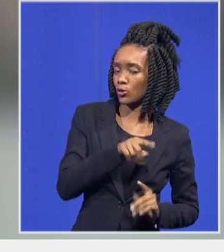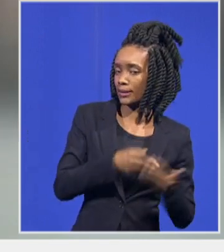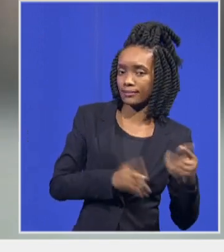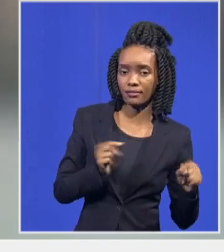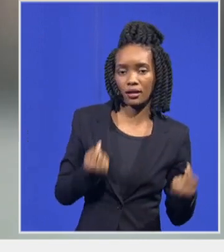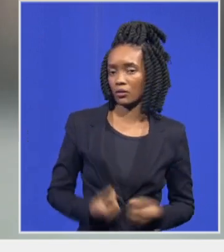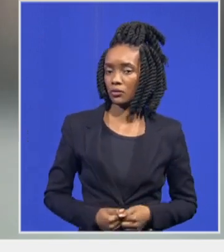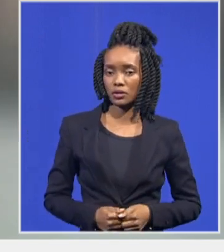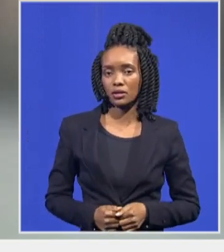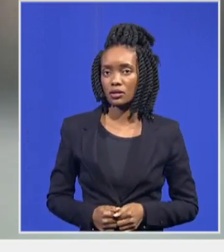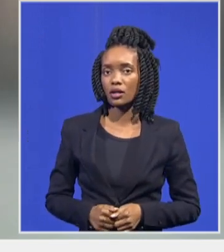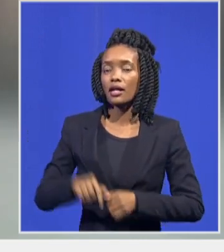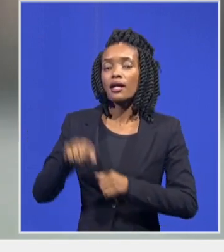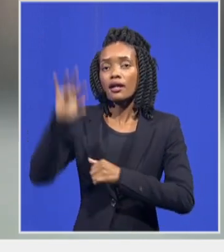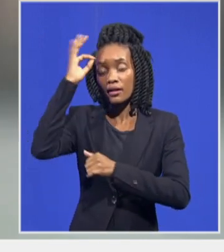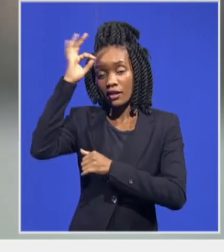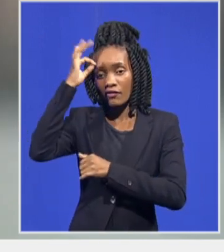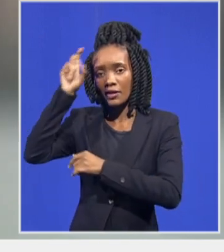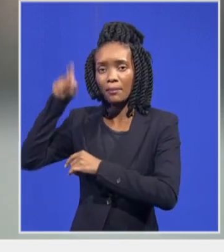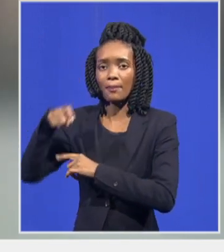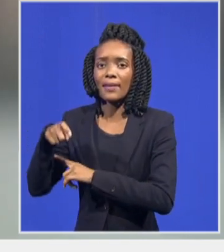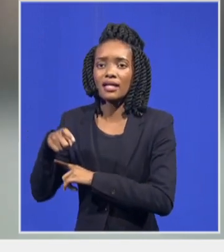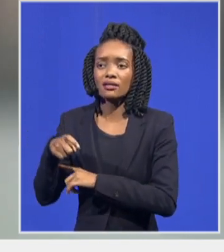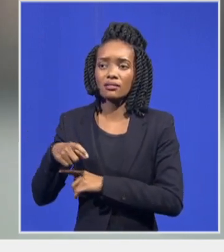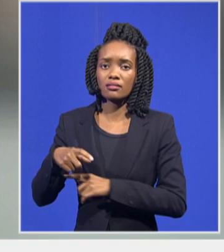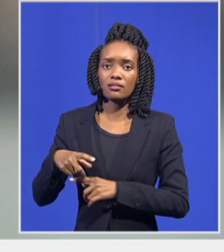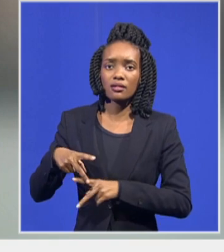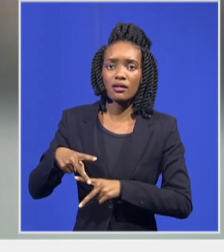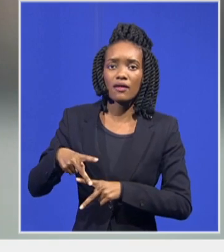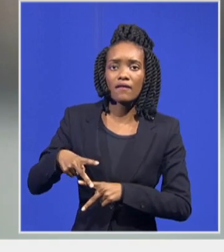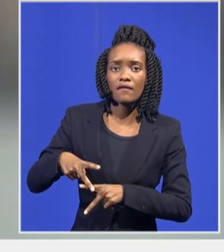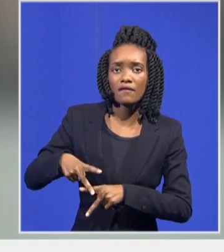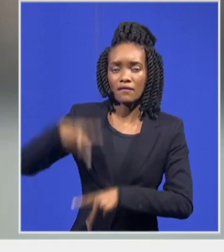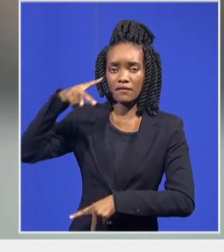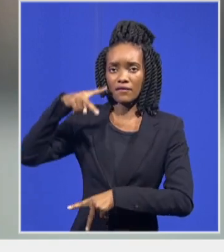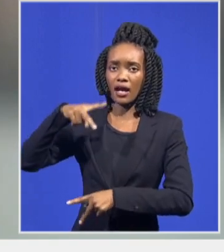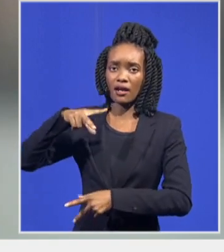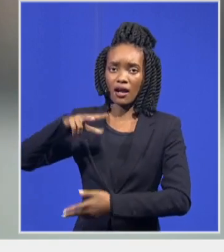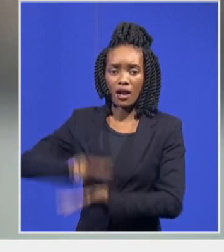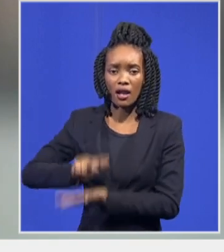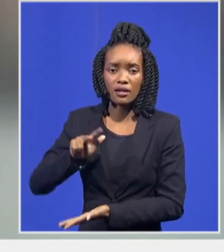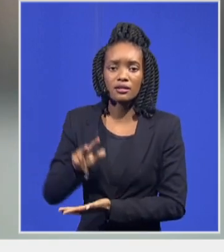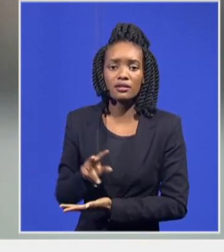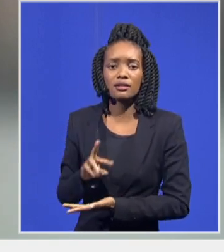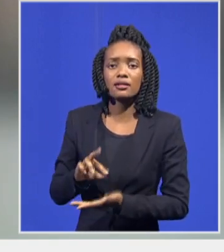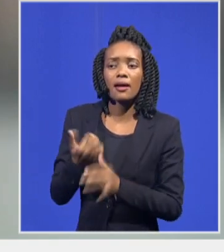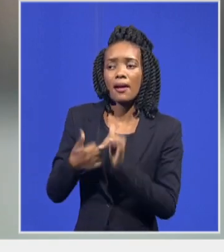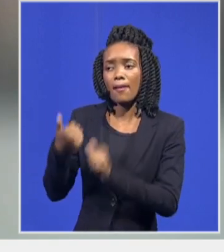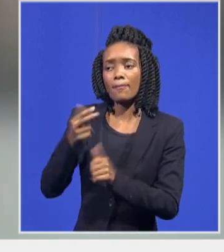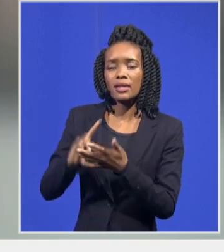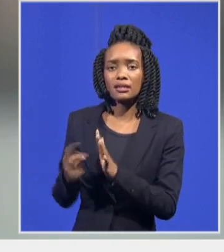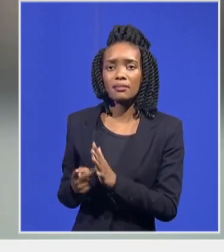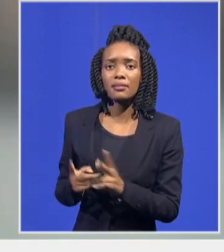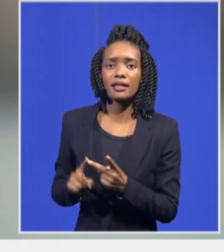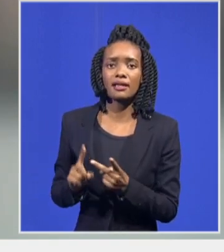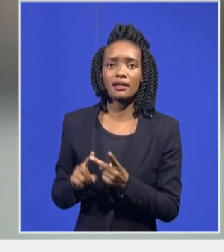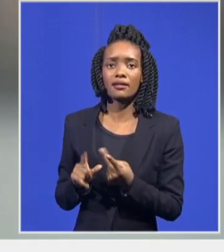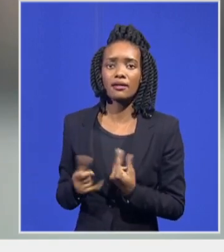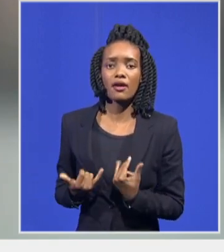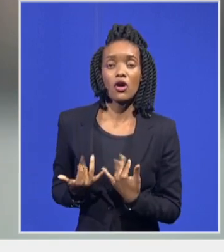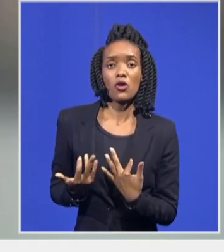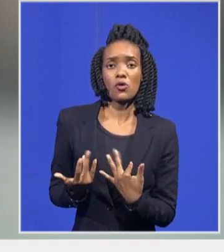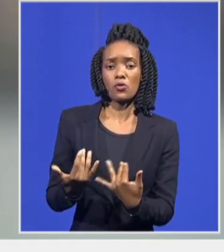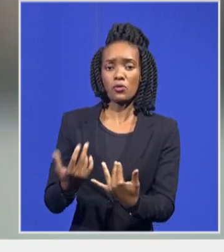get a move on with finalizing the NEV master plan and the green hydrogen